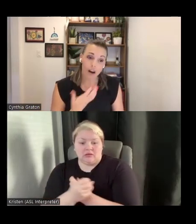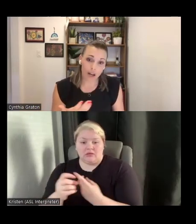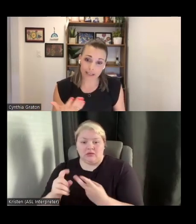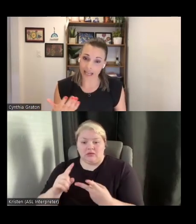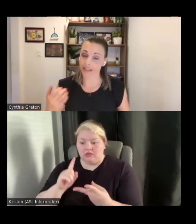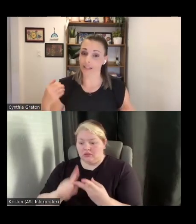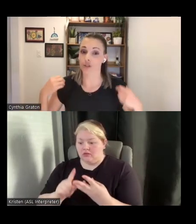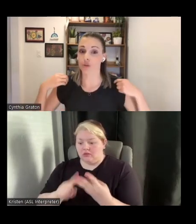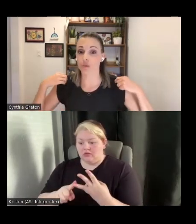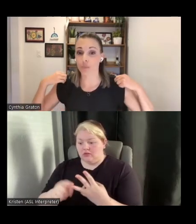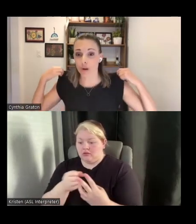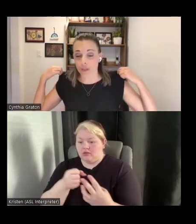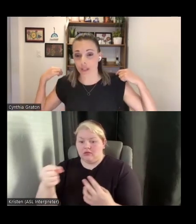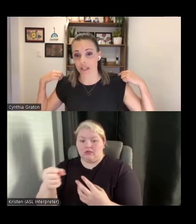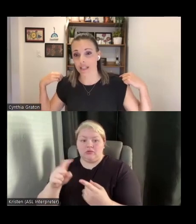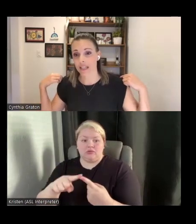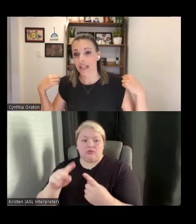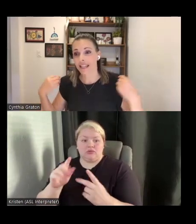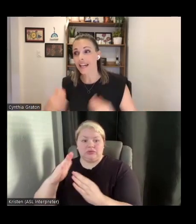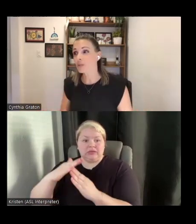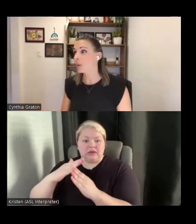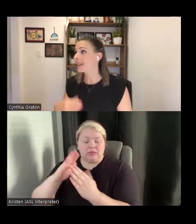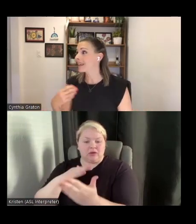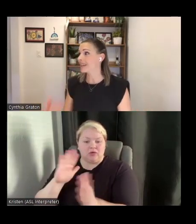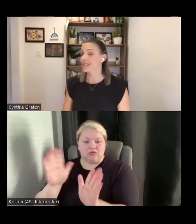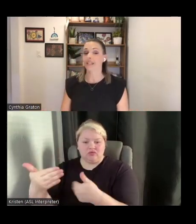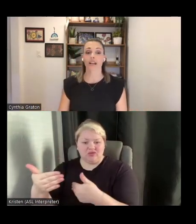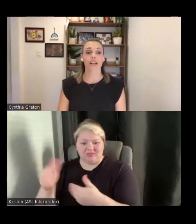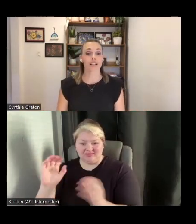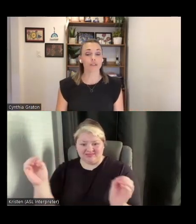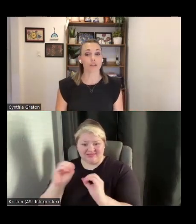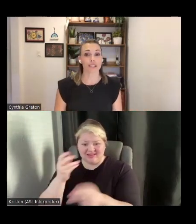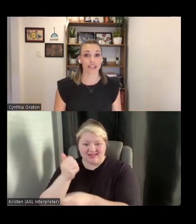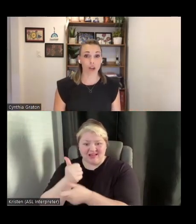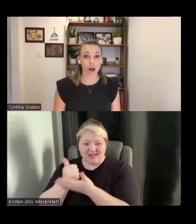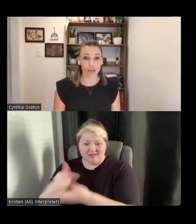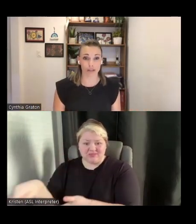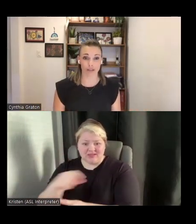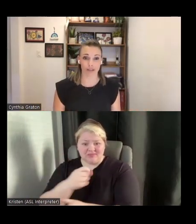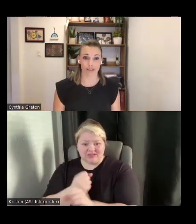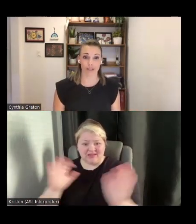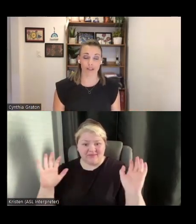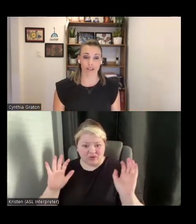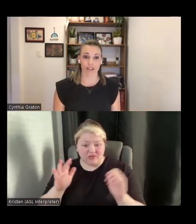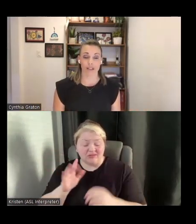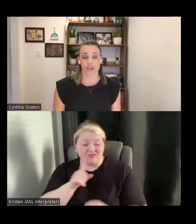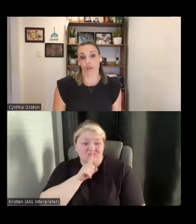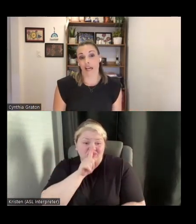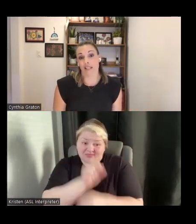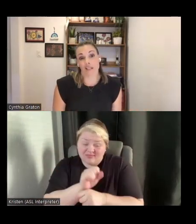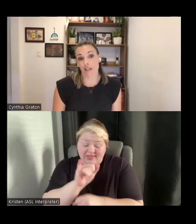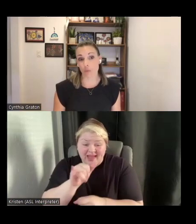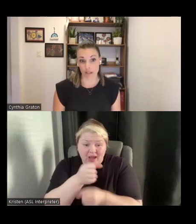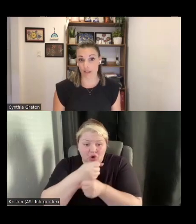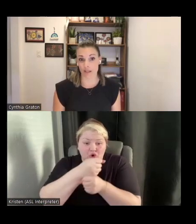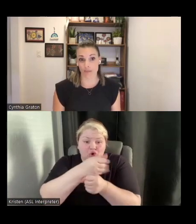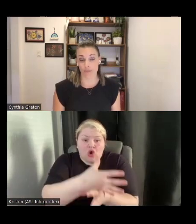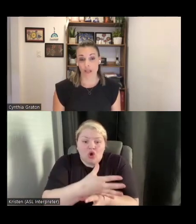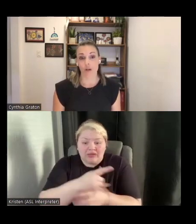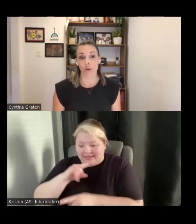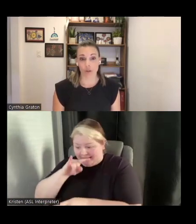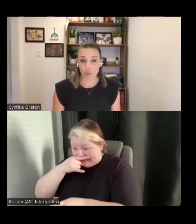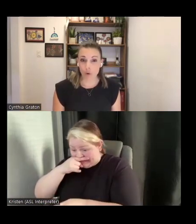and there are data to support this, that's when kids and caregivers get hurt. So that's the